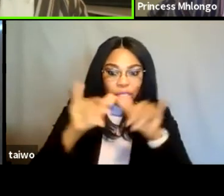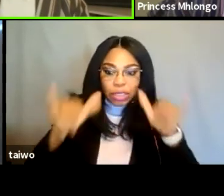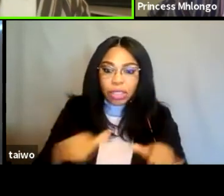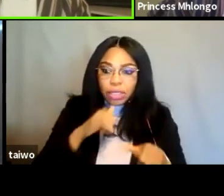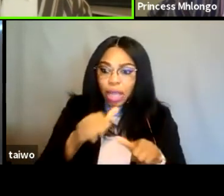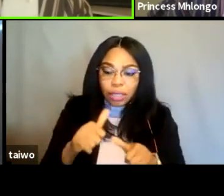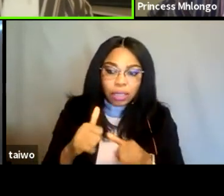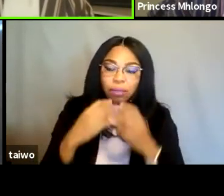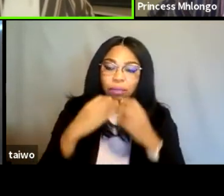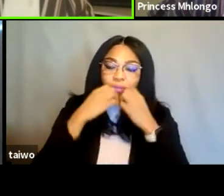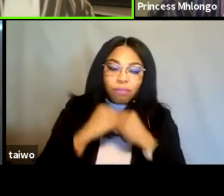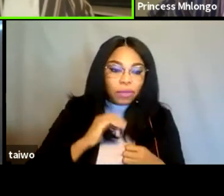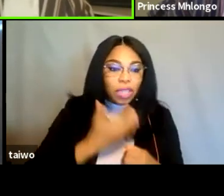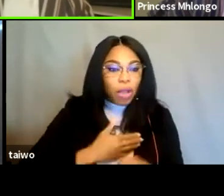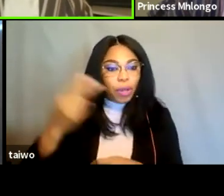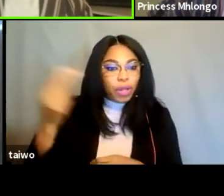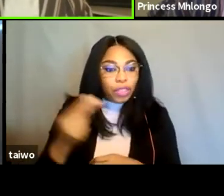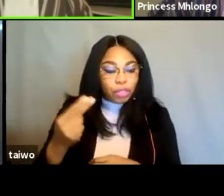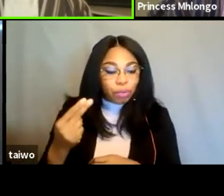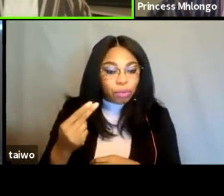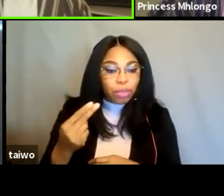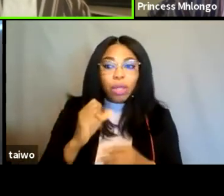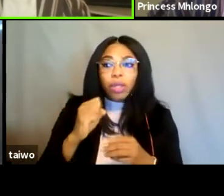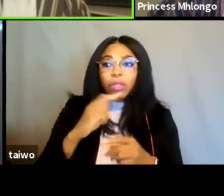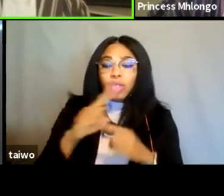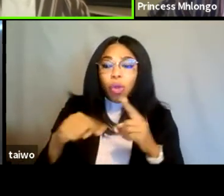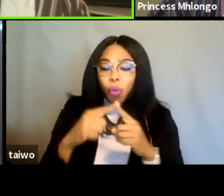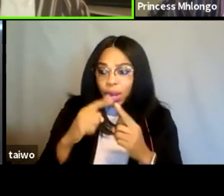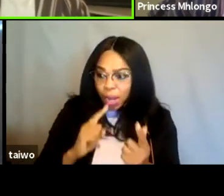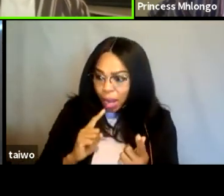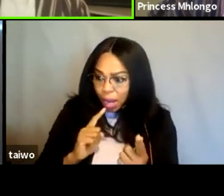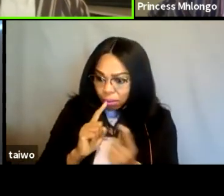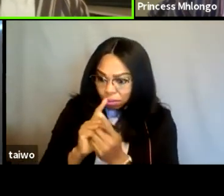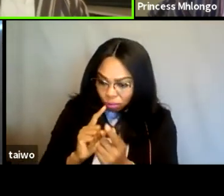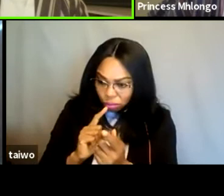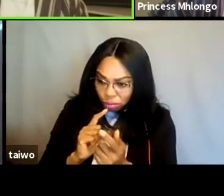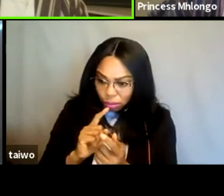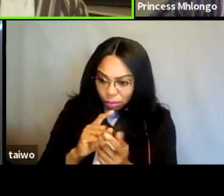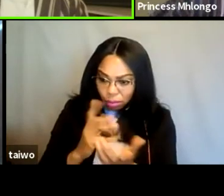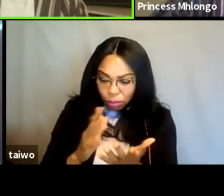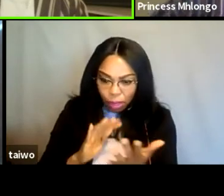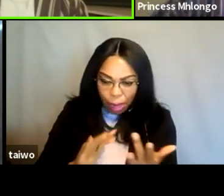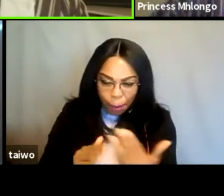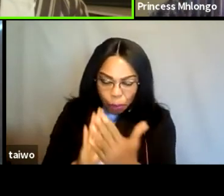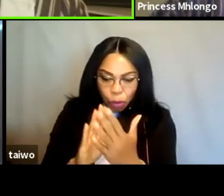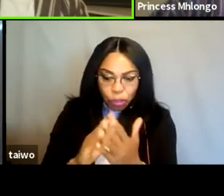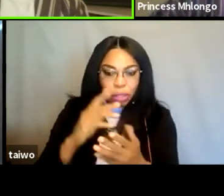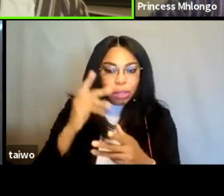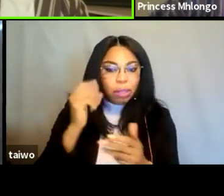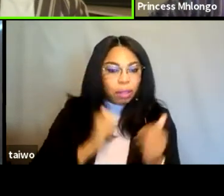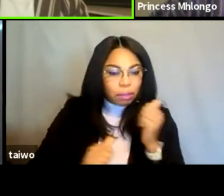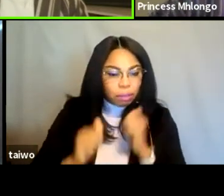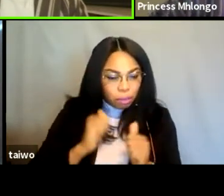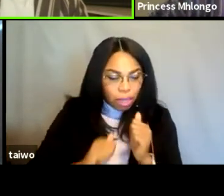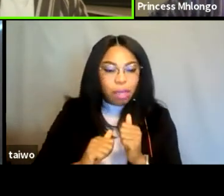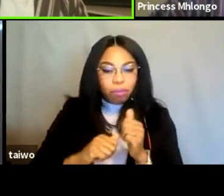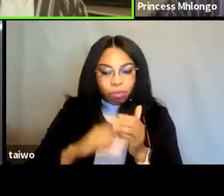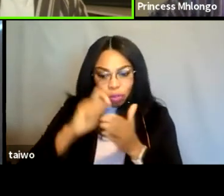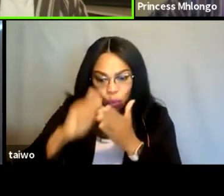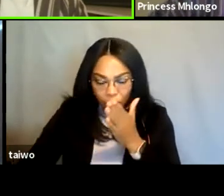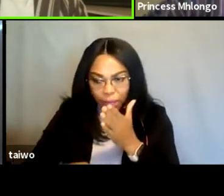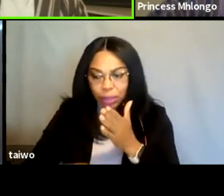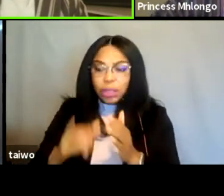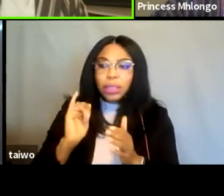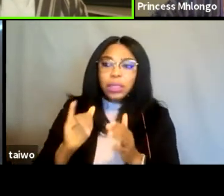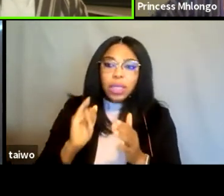history. So when I approached those plays and writing them, I was aware that I was surrogating the past, and I was